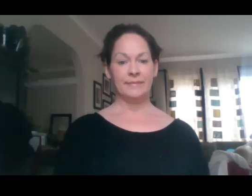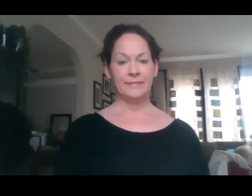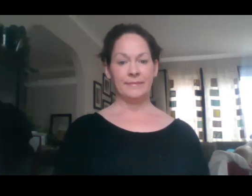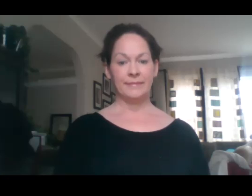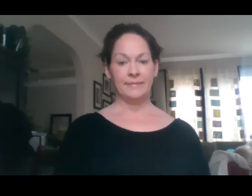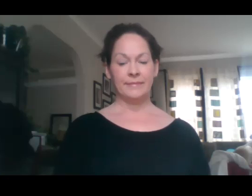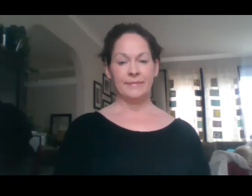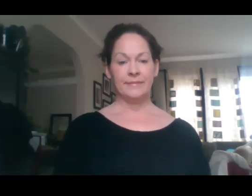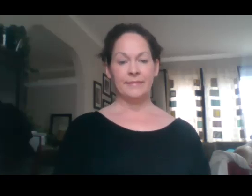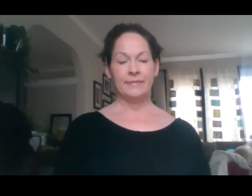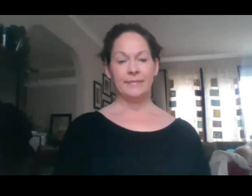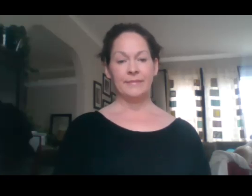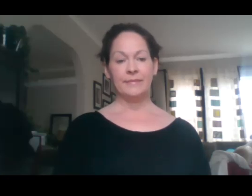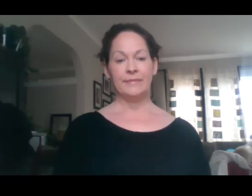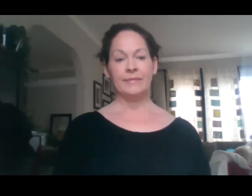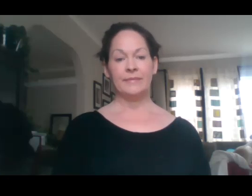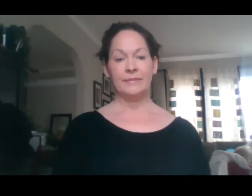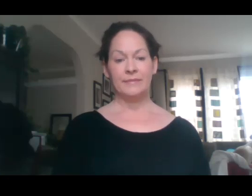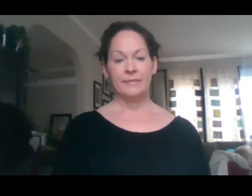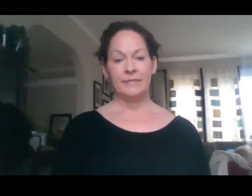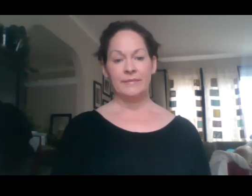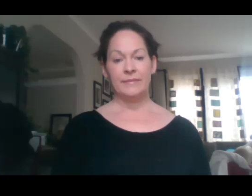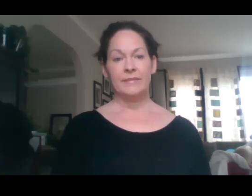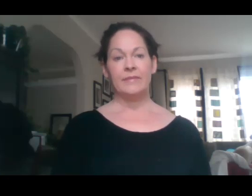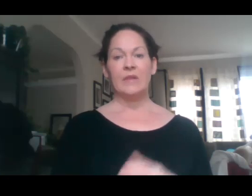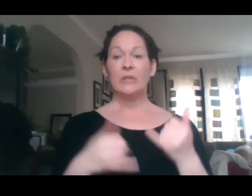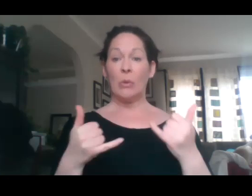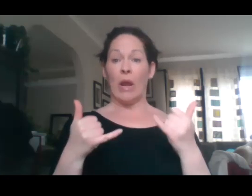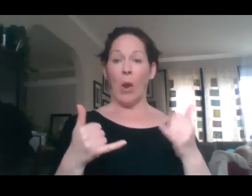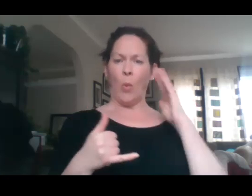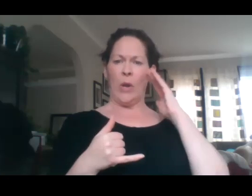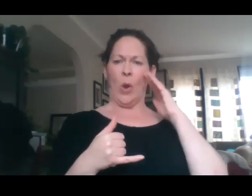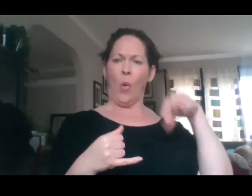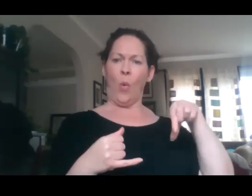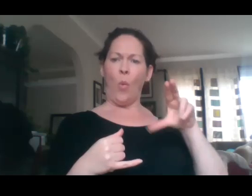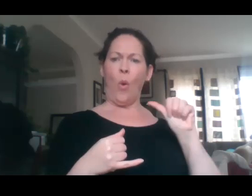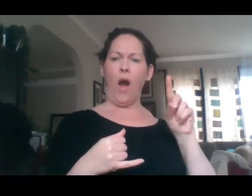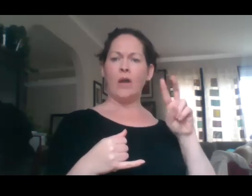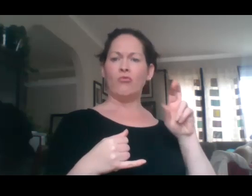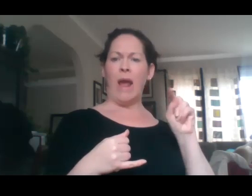All right, so from our study of quadratics,